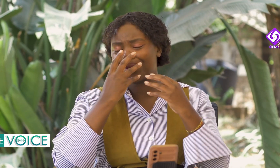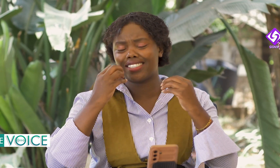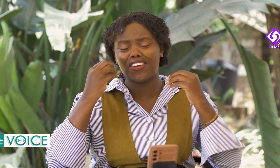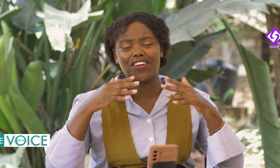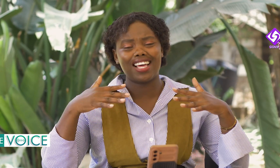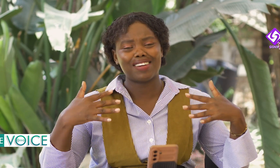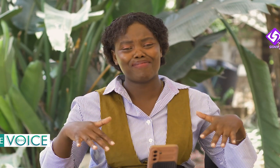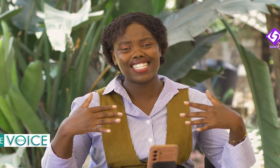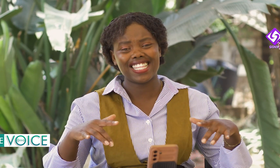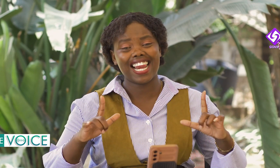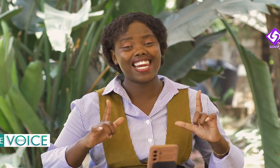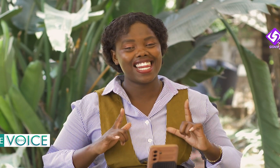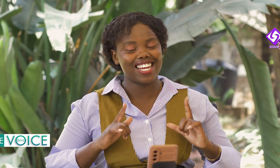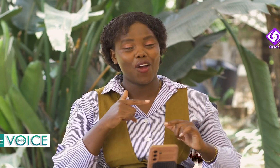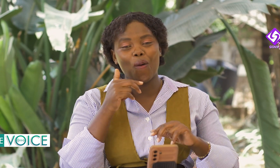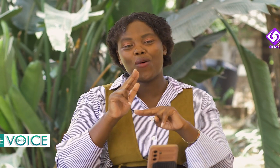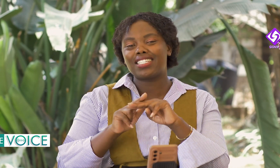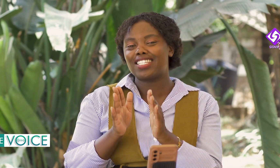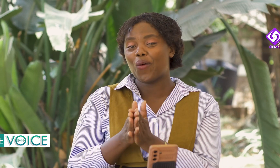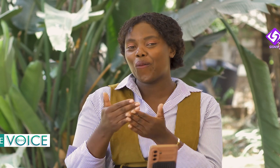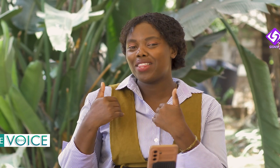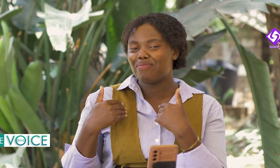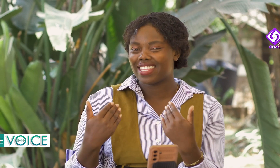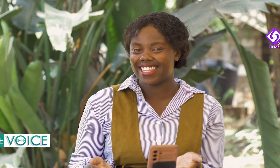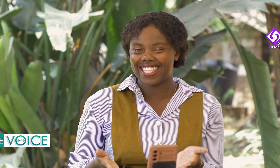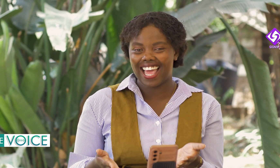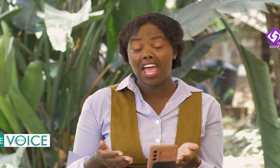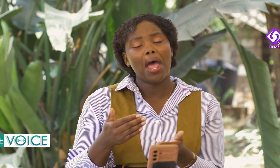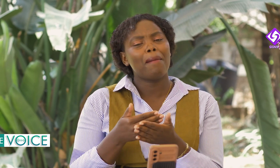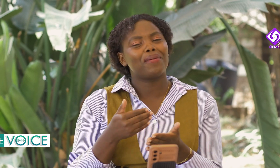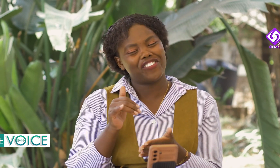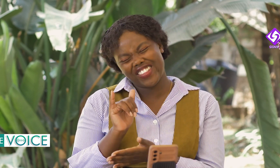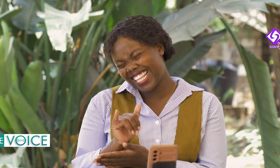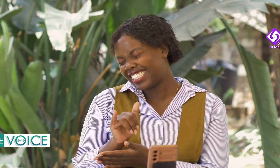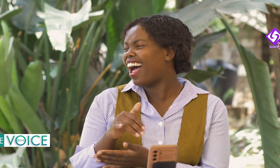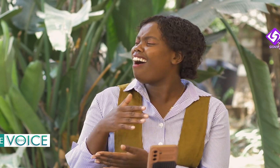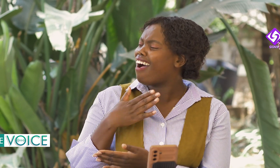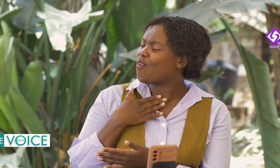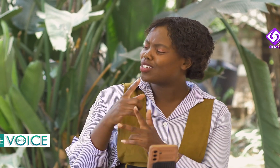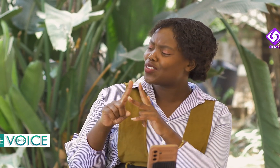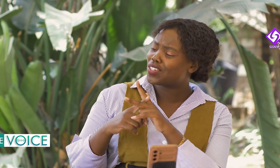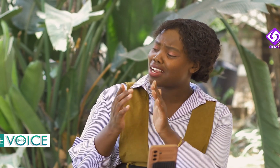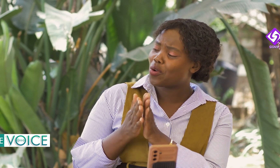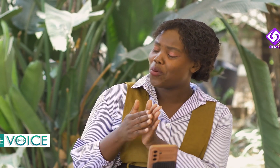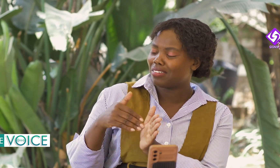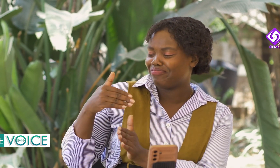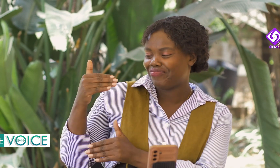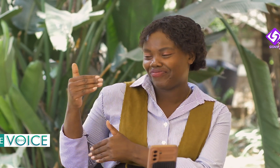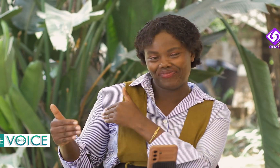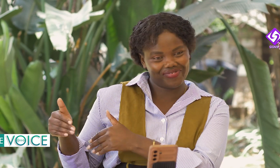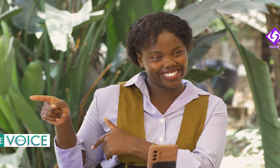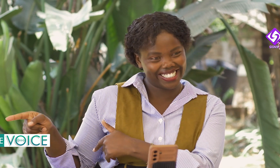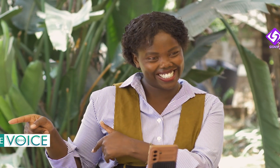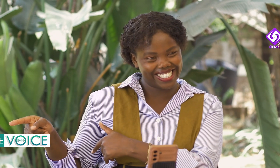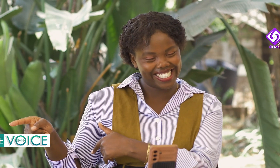on our social media platform. So with me, I have two very beautiful ladies. So I'll start with the